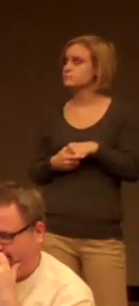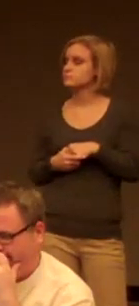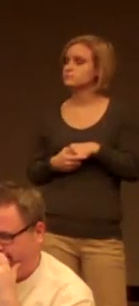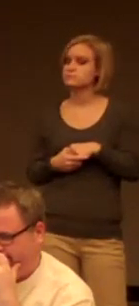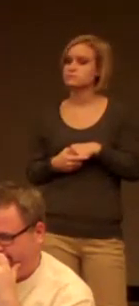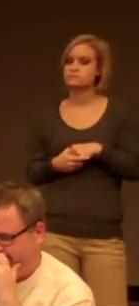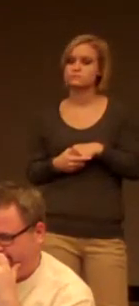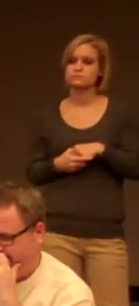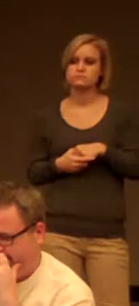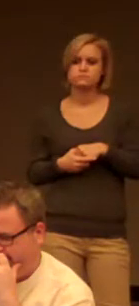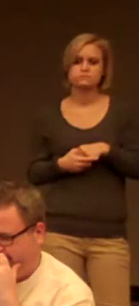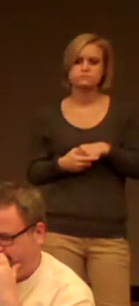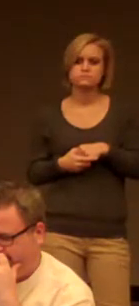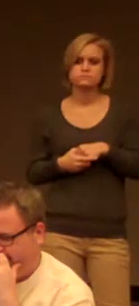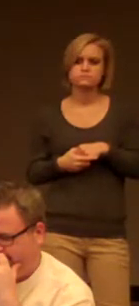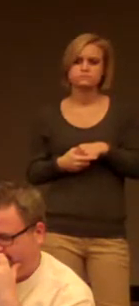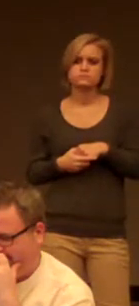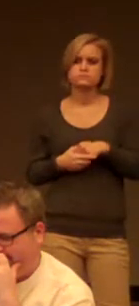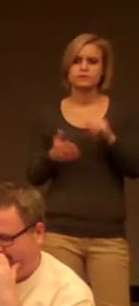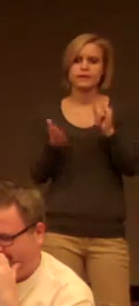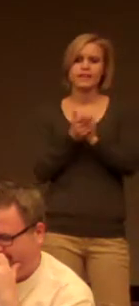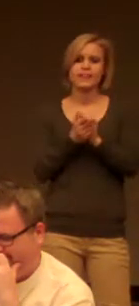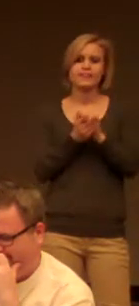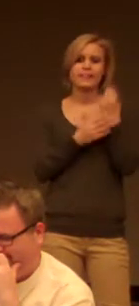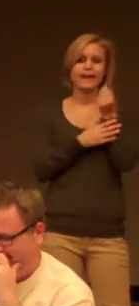date. No, that's our wedding day.